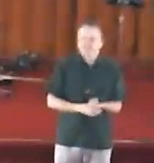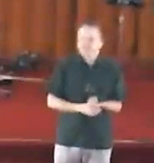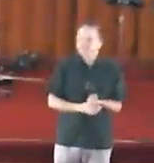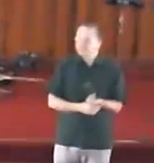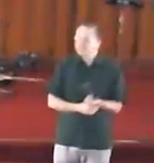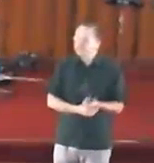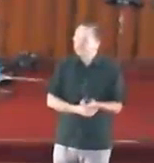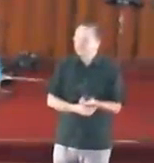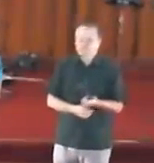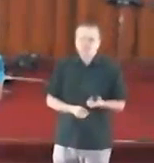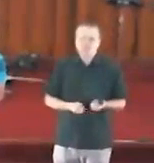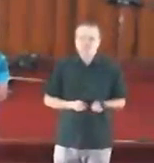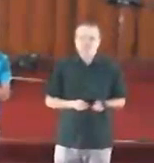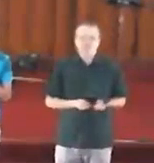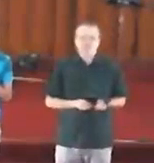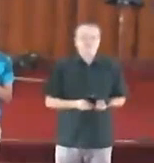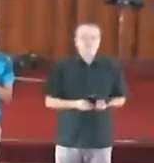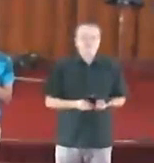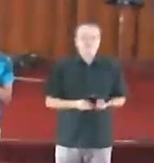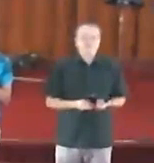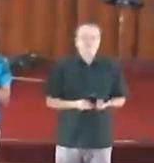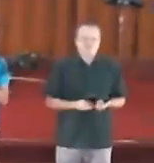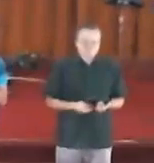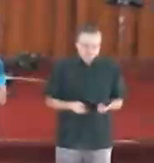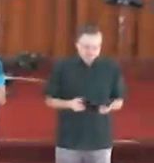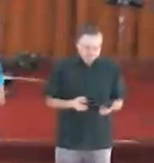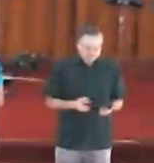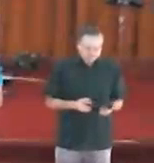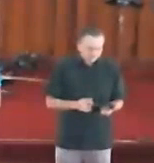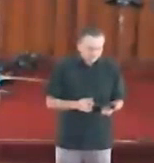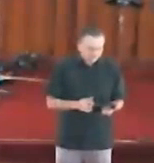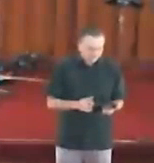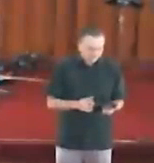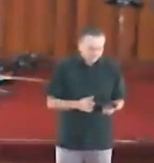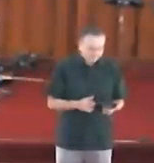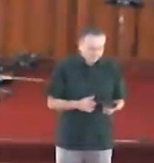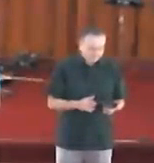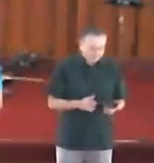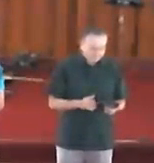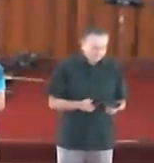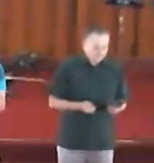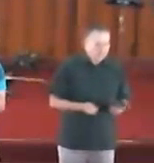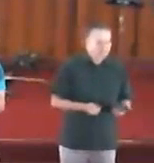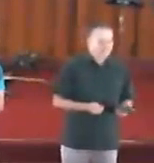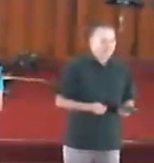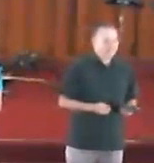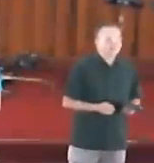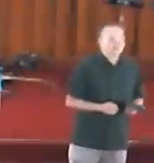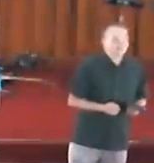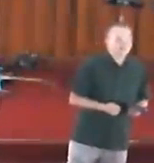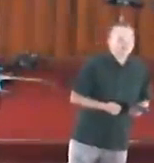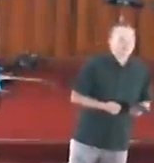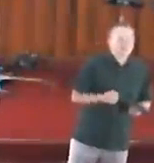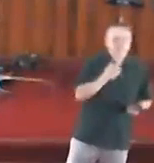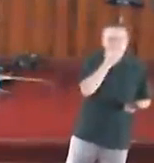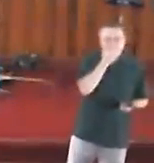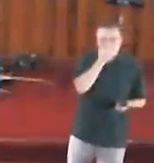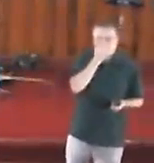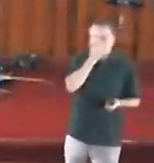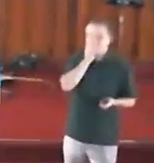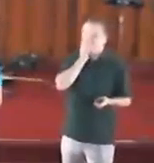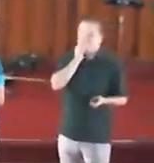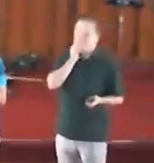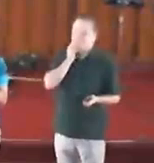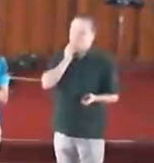terreno sin obstáculos." Psalm 143:10 says, Teach me to do your will, for you are my